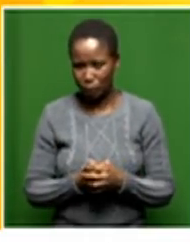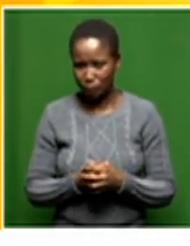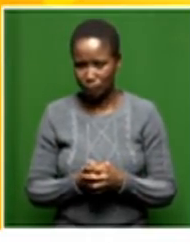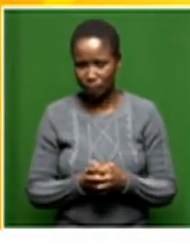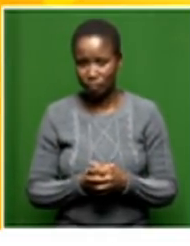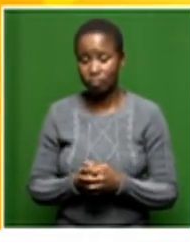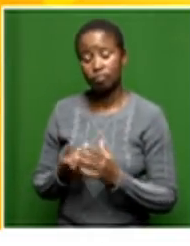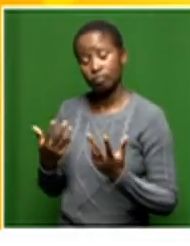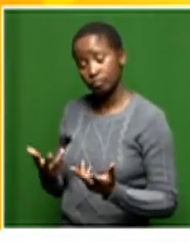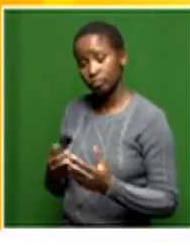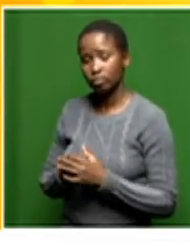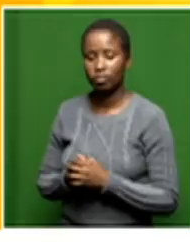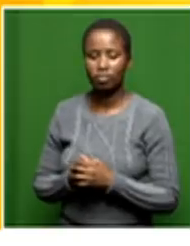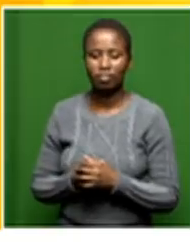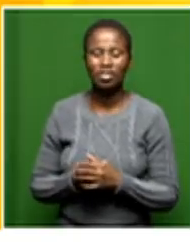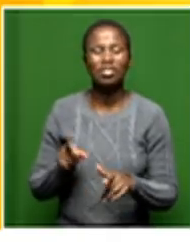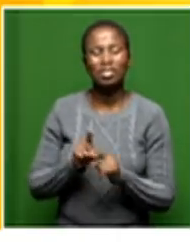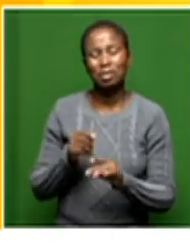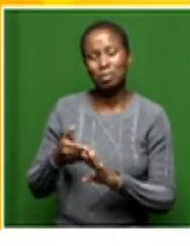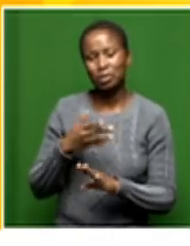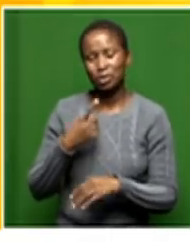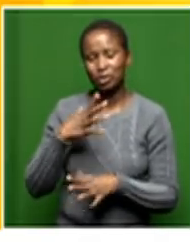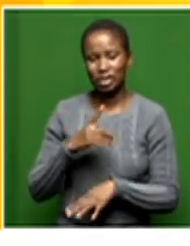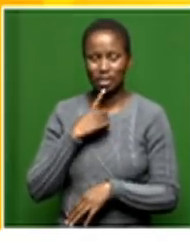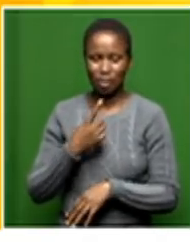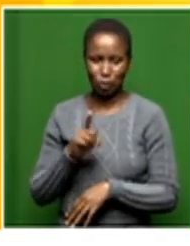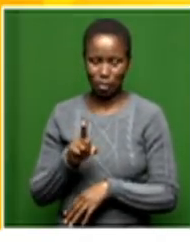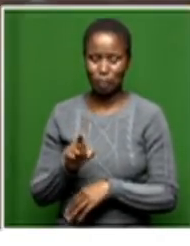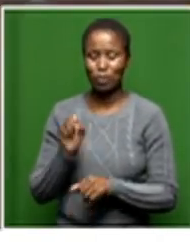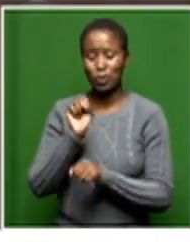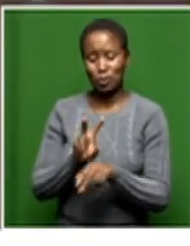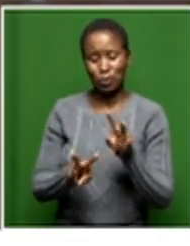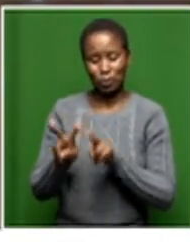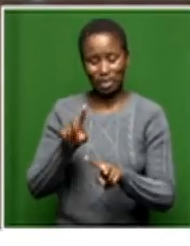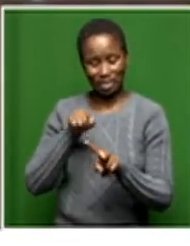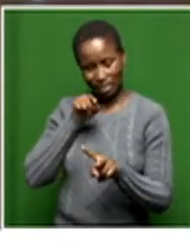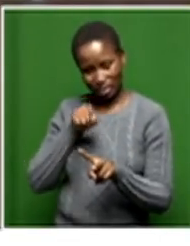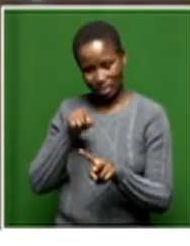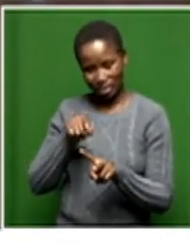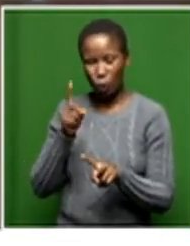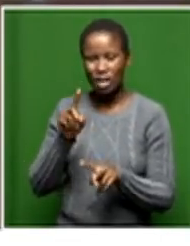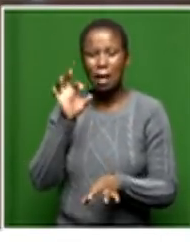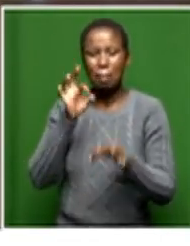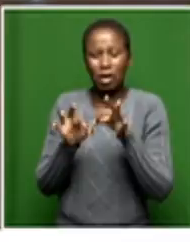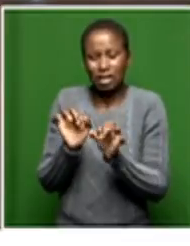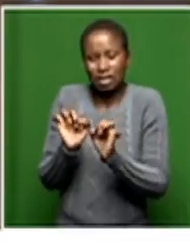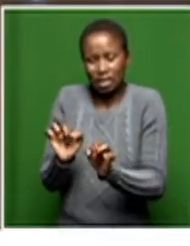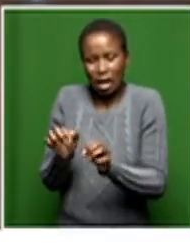Well, you know, like I say, that oversight it's a political function,